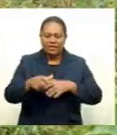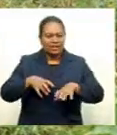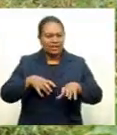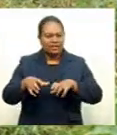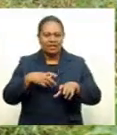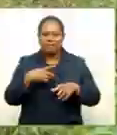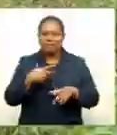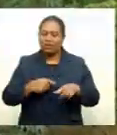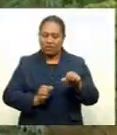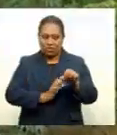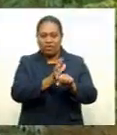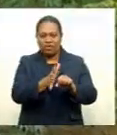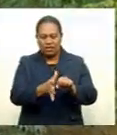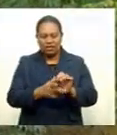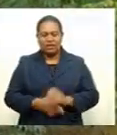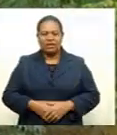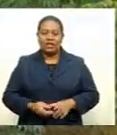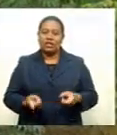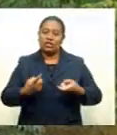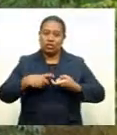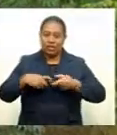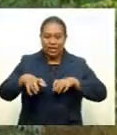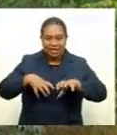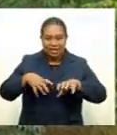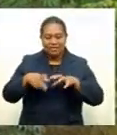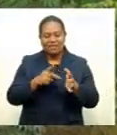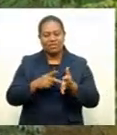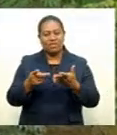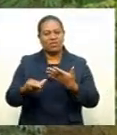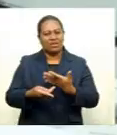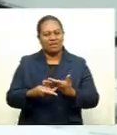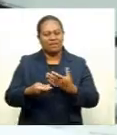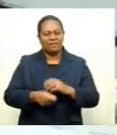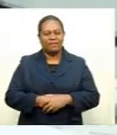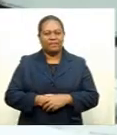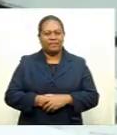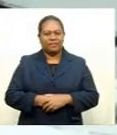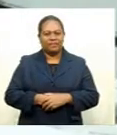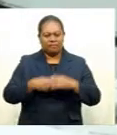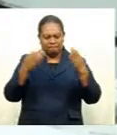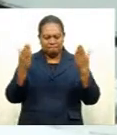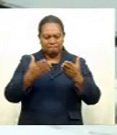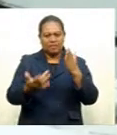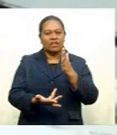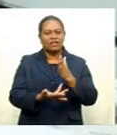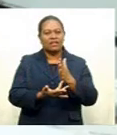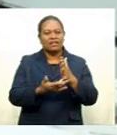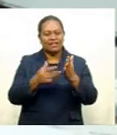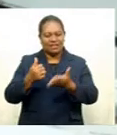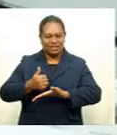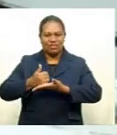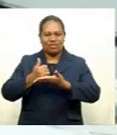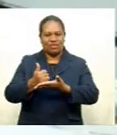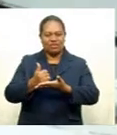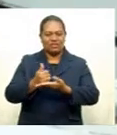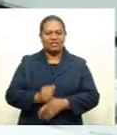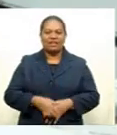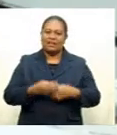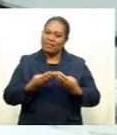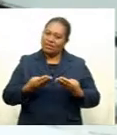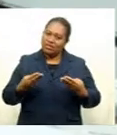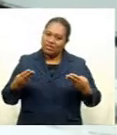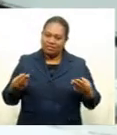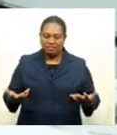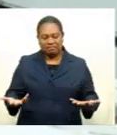pandemic. These joint activities and programs will be achieved through technical support, exchange of